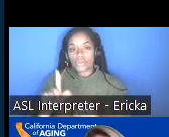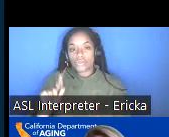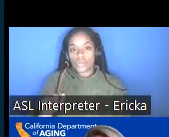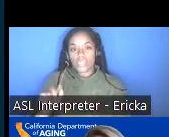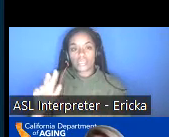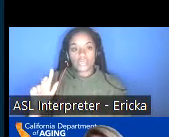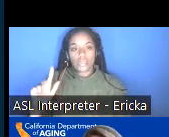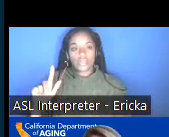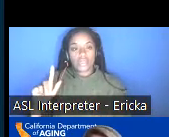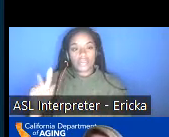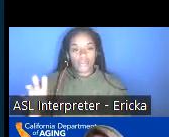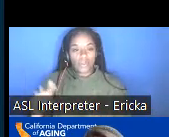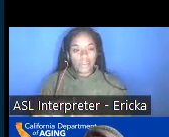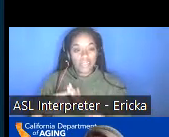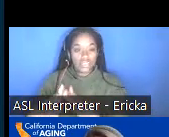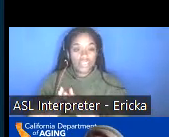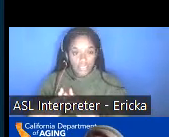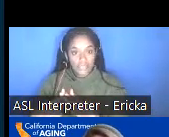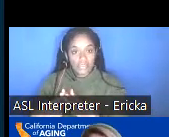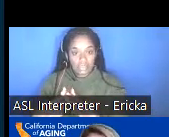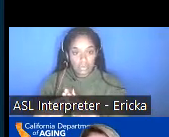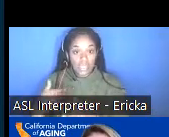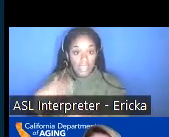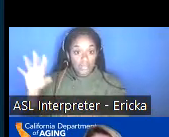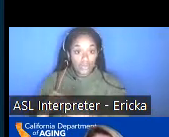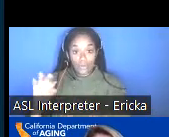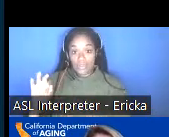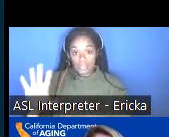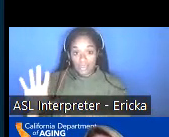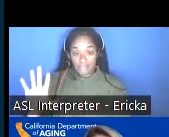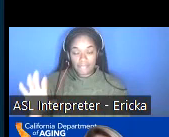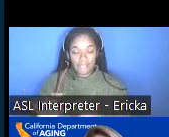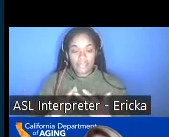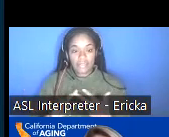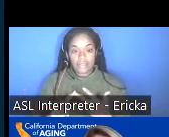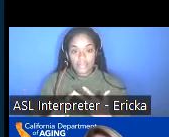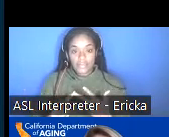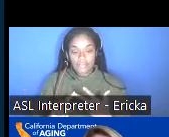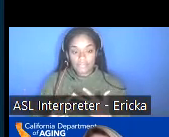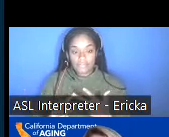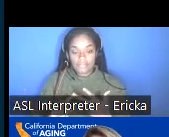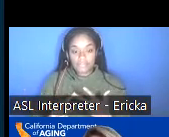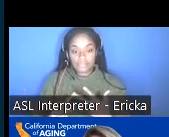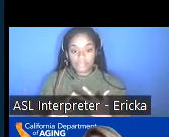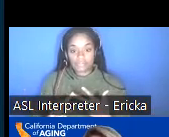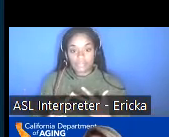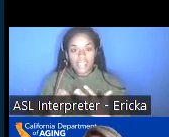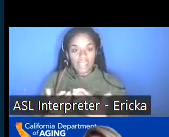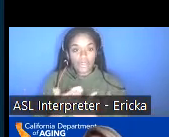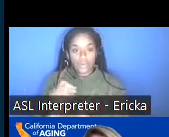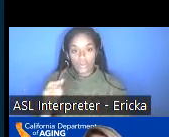2023-24 initiatives, of which there are 95 new initiatives. And then finally, just touching on the new